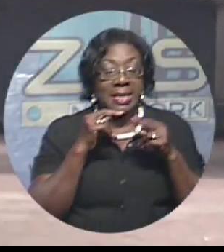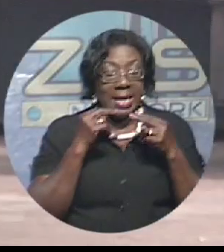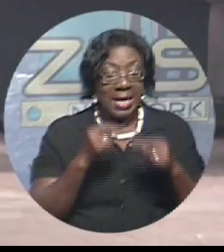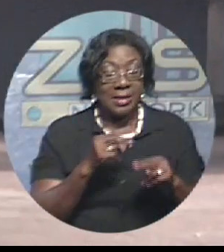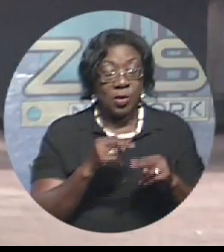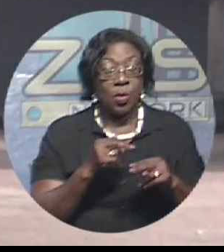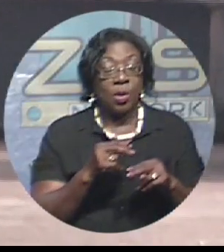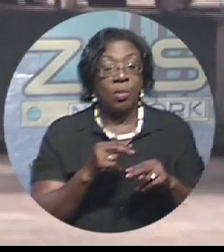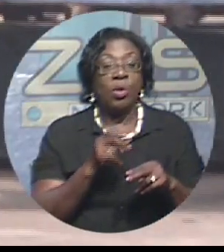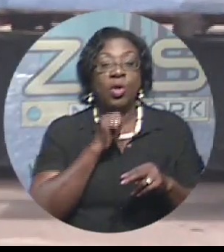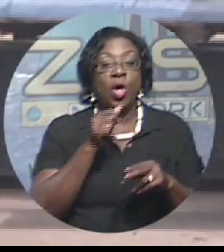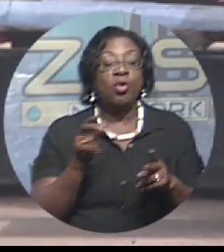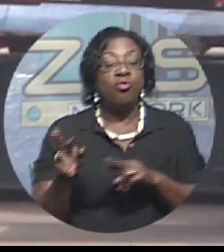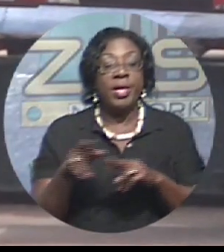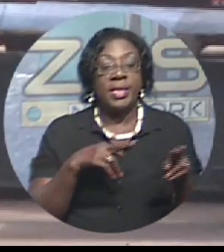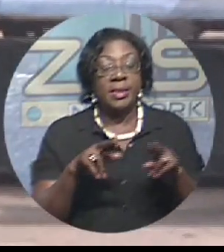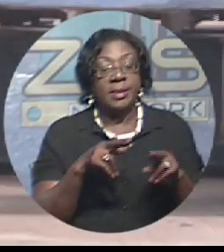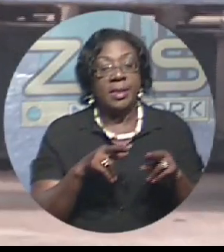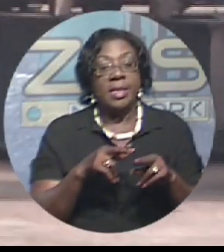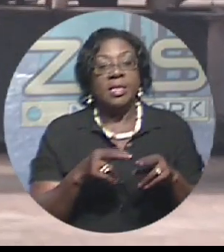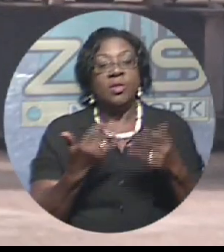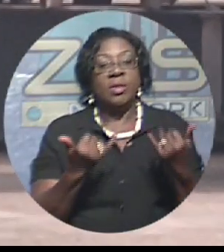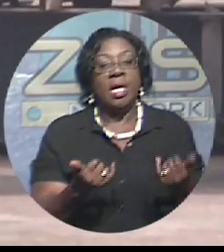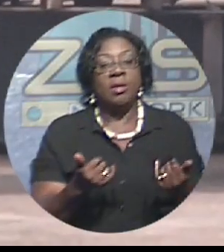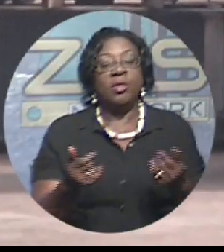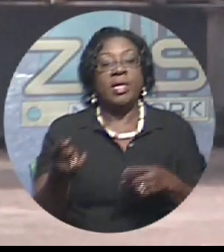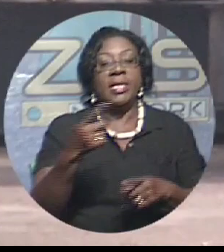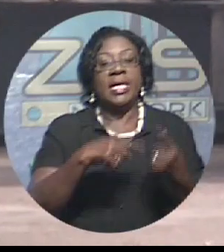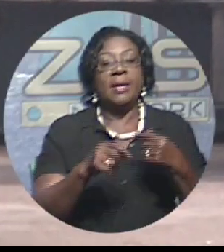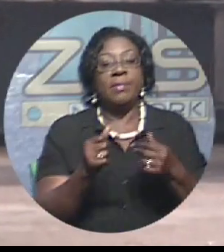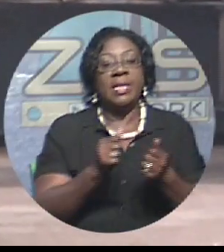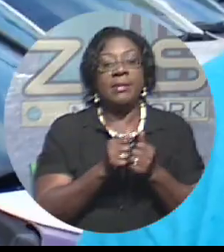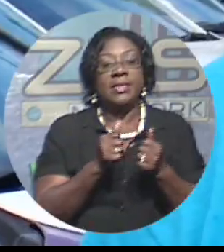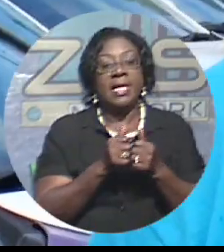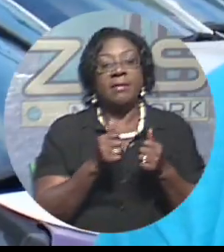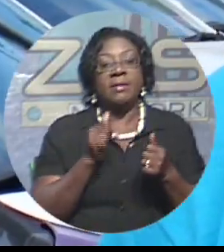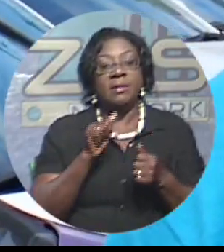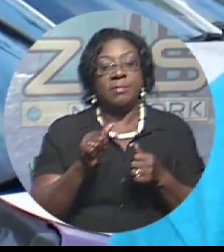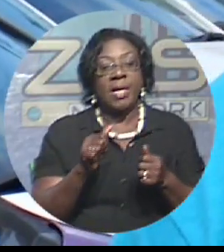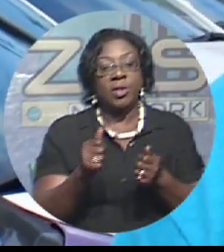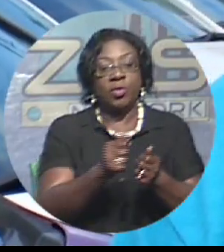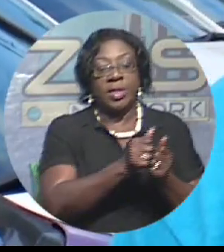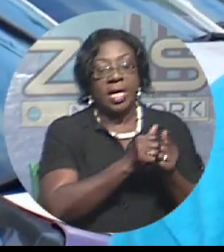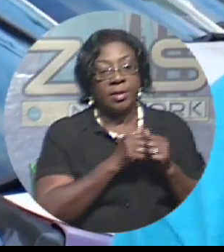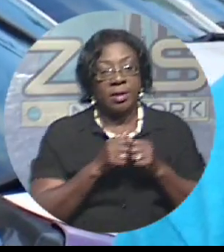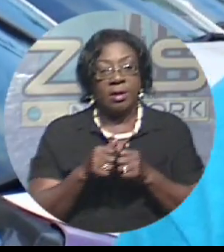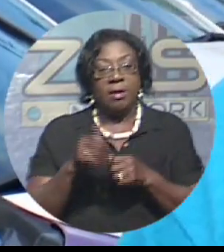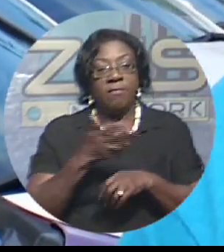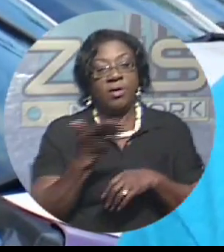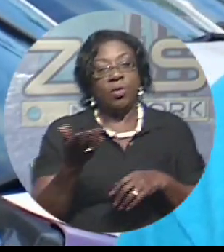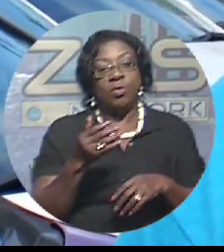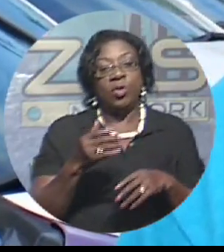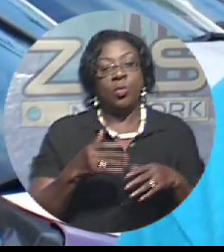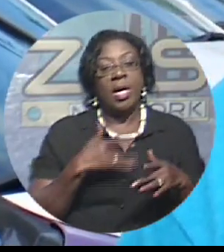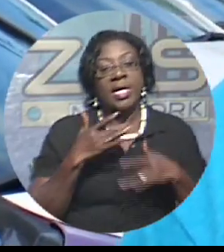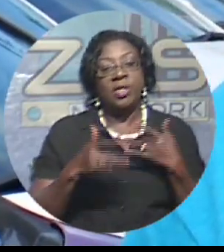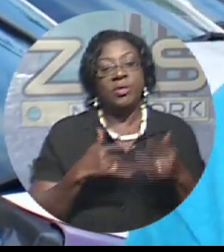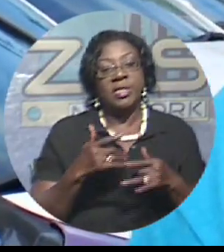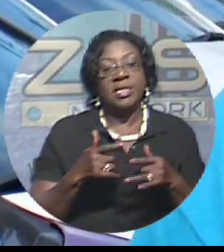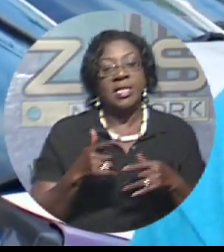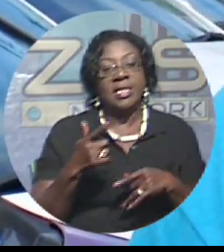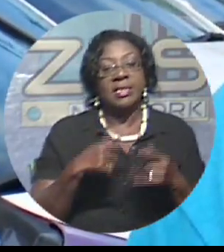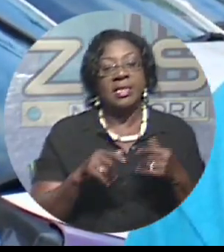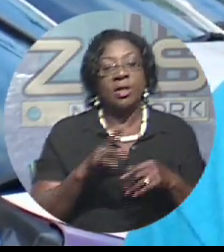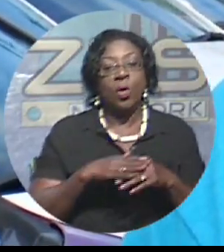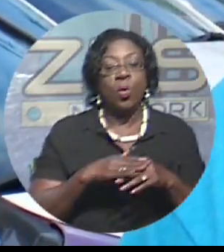in Nassau now, they have to kind of regroup and get themselves back together. For those who are interested, they can still go to Berlin on the 17th of